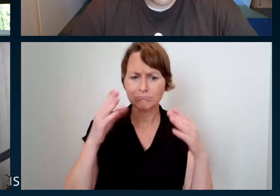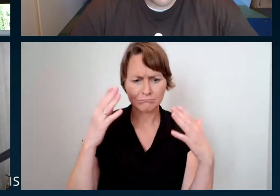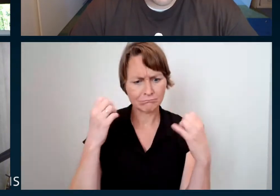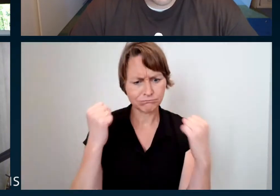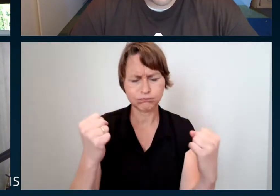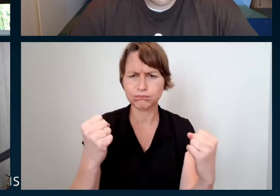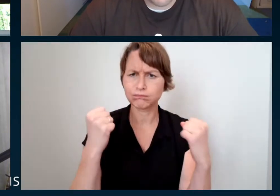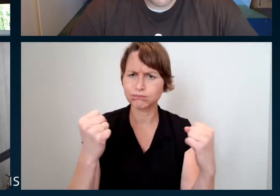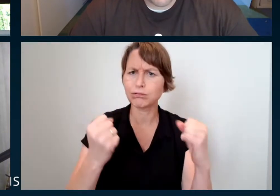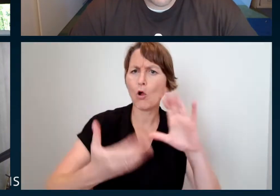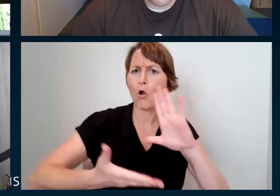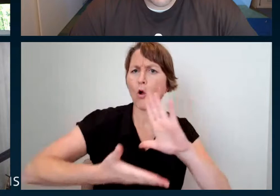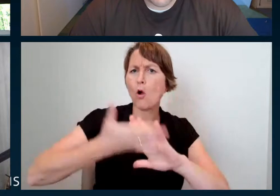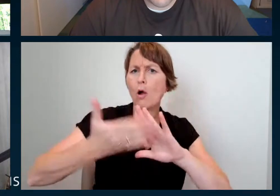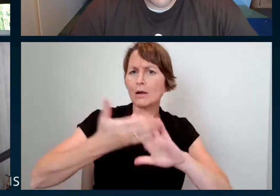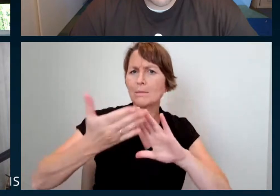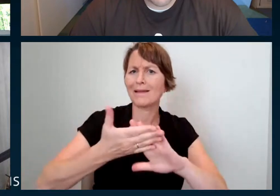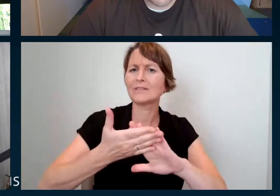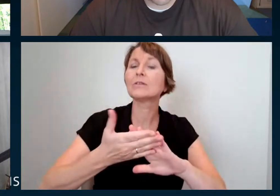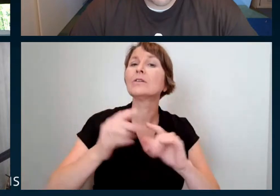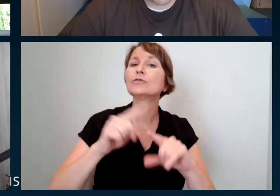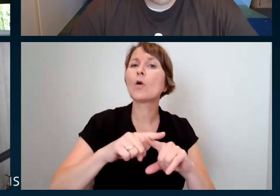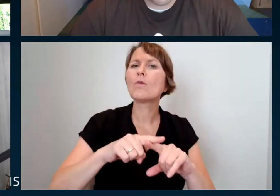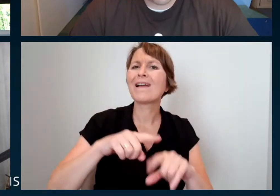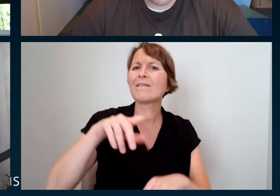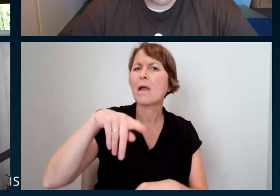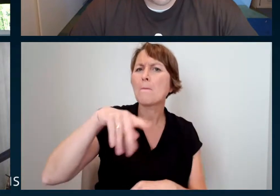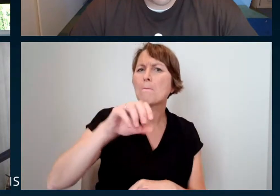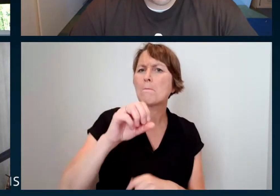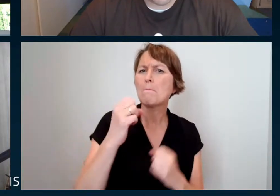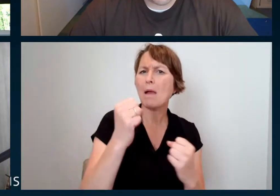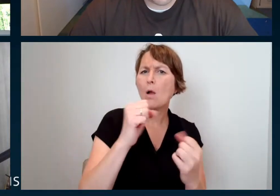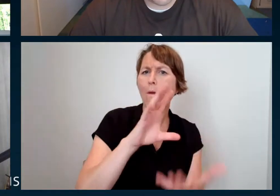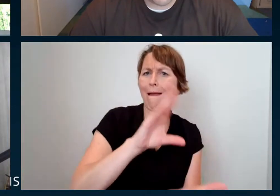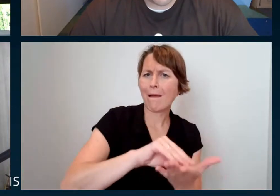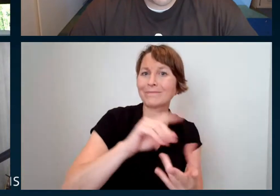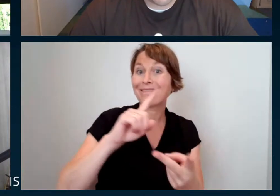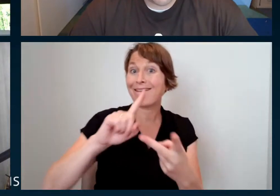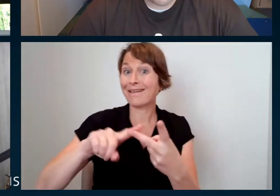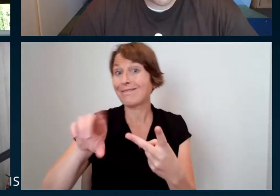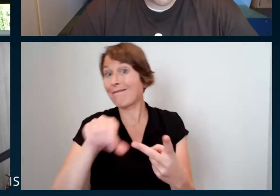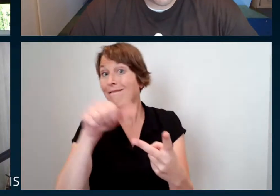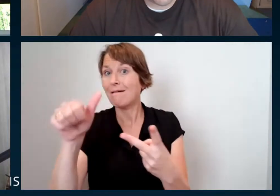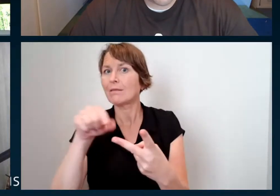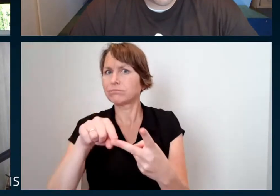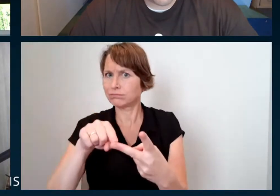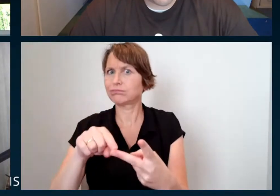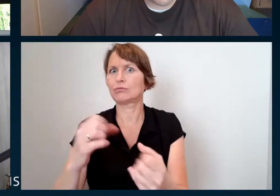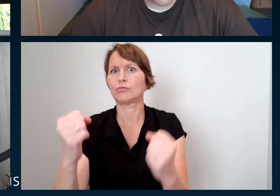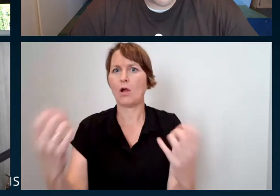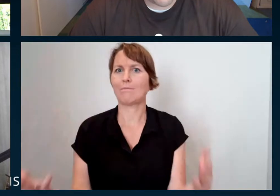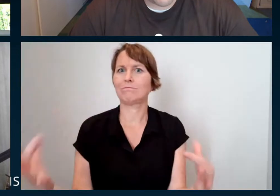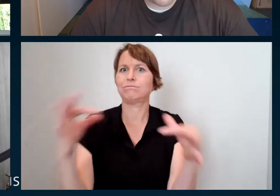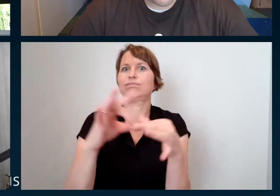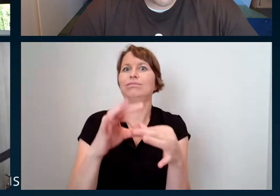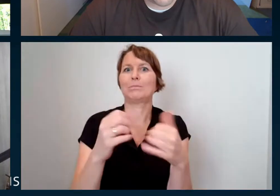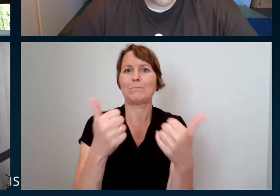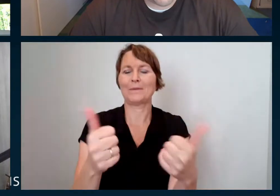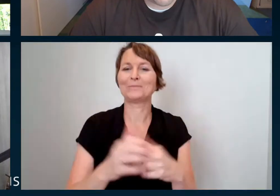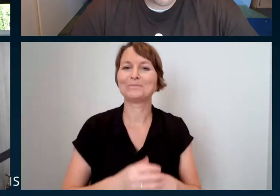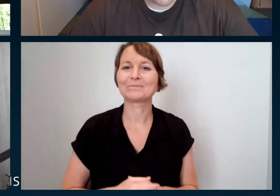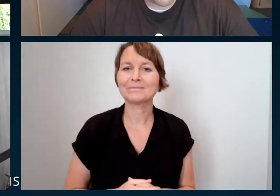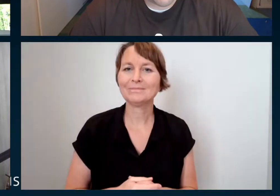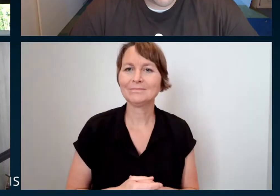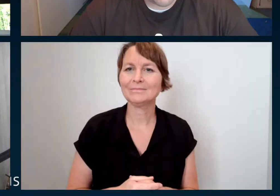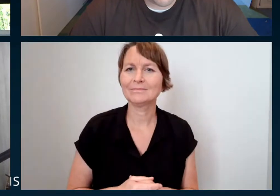Azure Function Apps is a great combination for me. Yeah, really cool. Yeah. And you've been awarded the MVP since on Azure